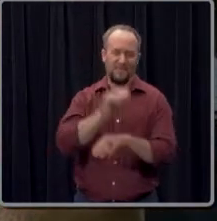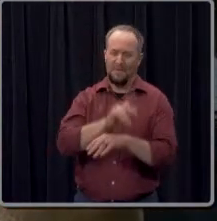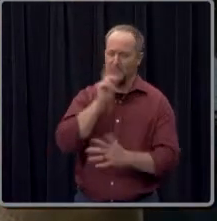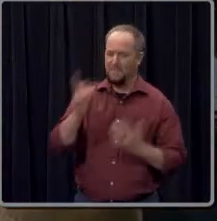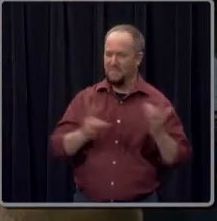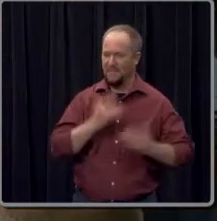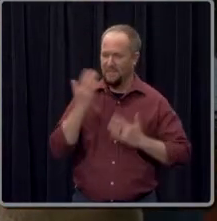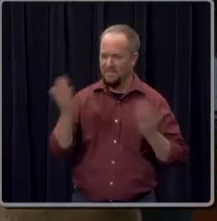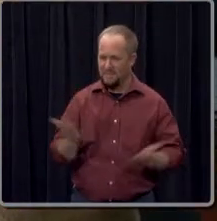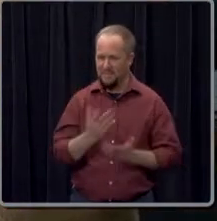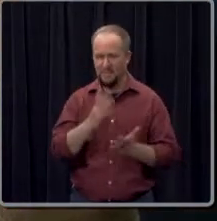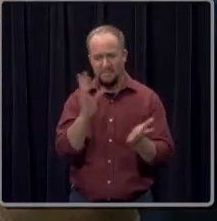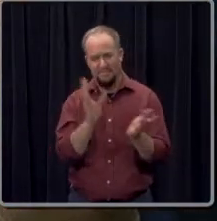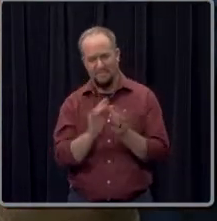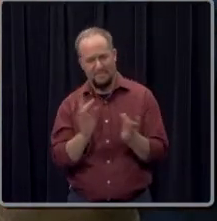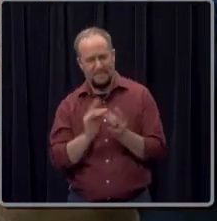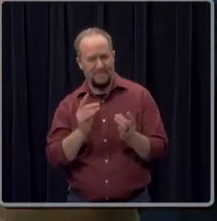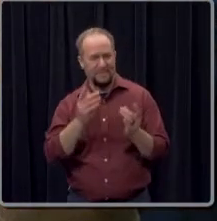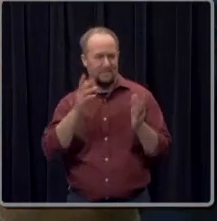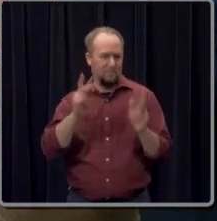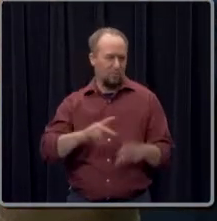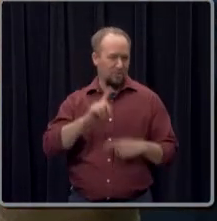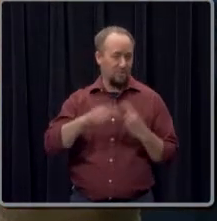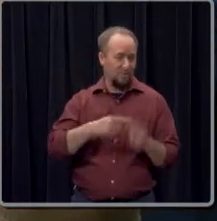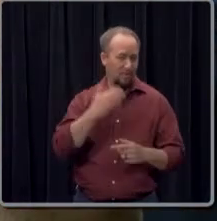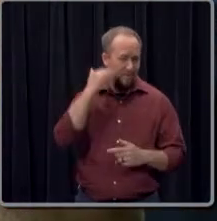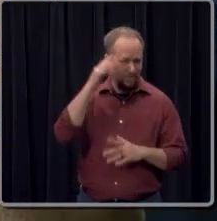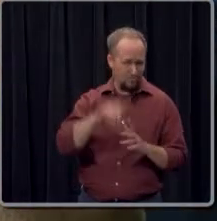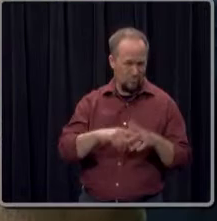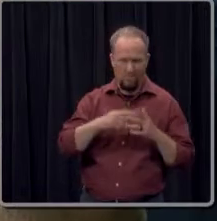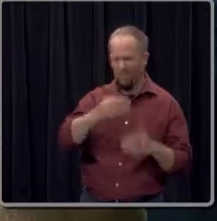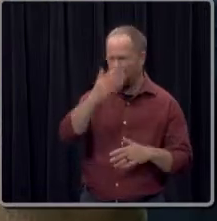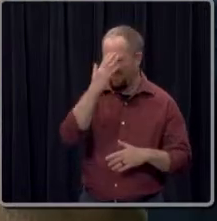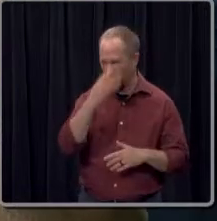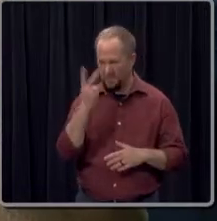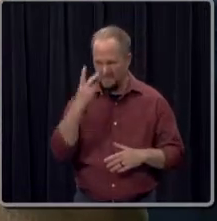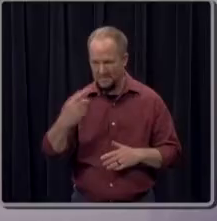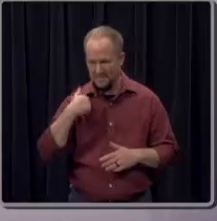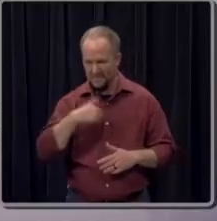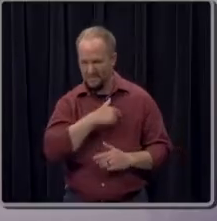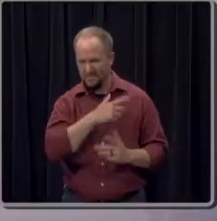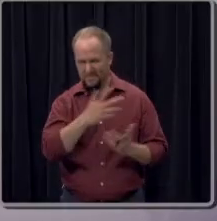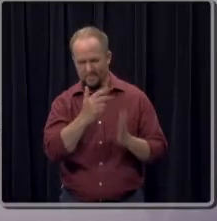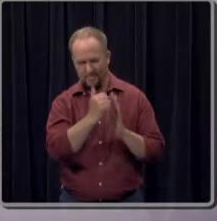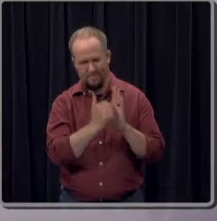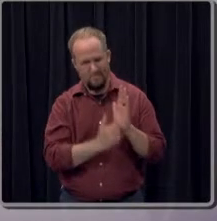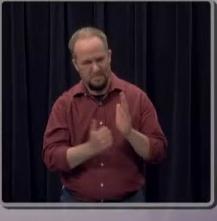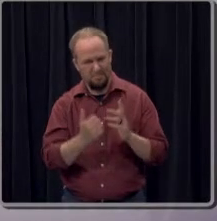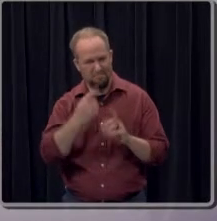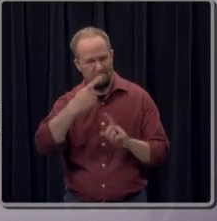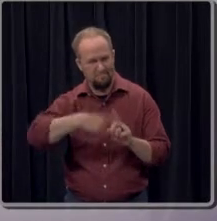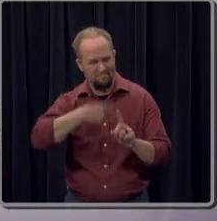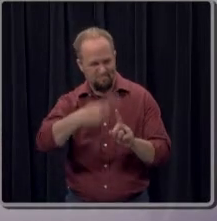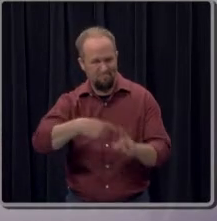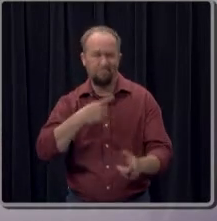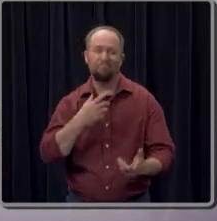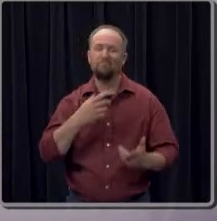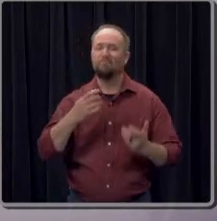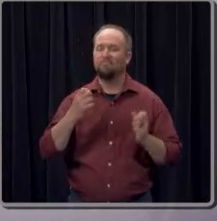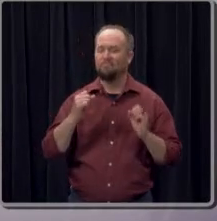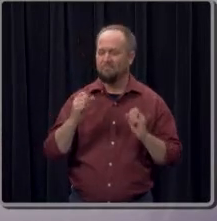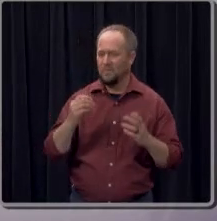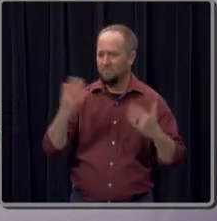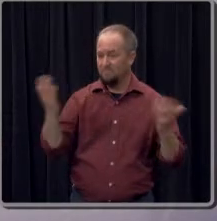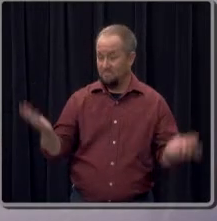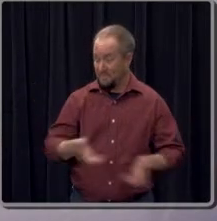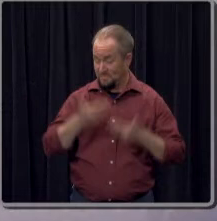here and talk a little bit in person about Head Start. I know you all see us on the agenda, every month. So here